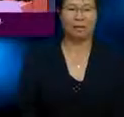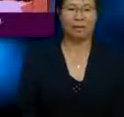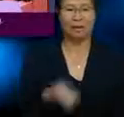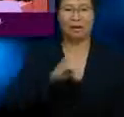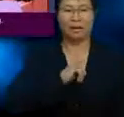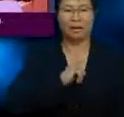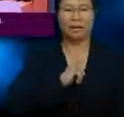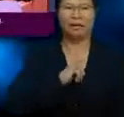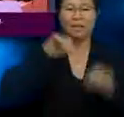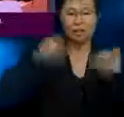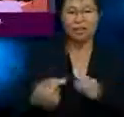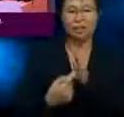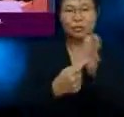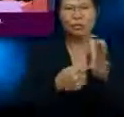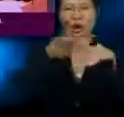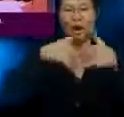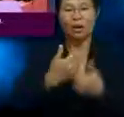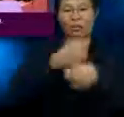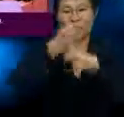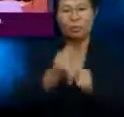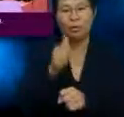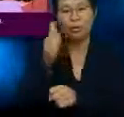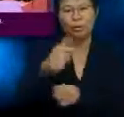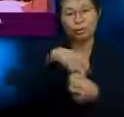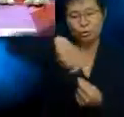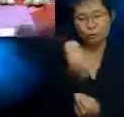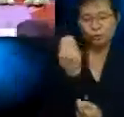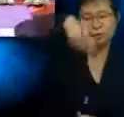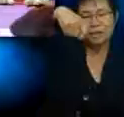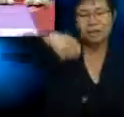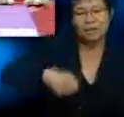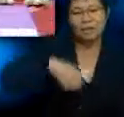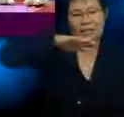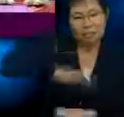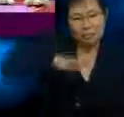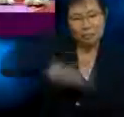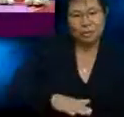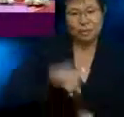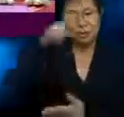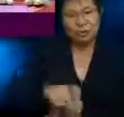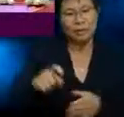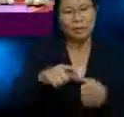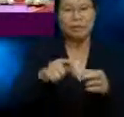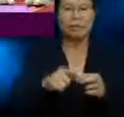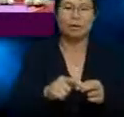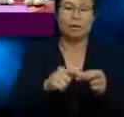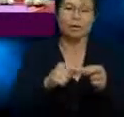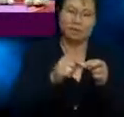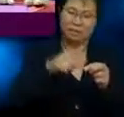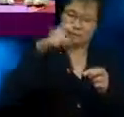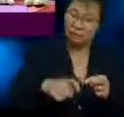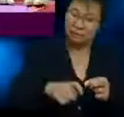I can show you how to make your own spring. You need a piece of